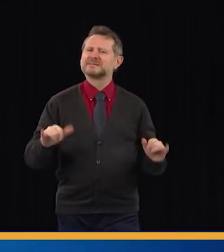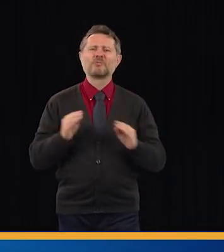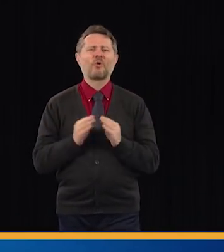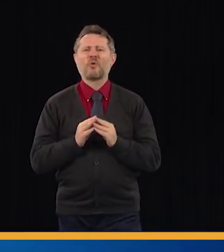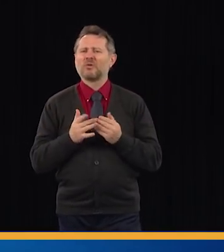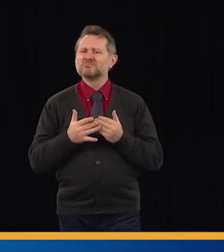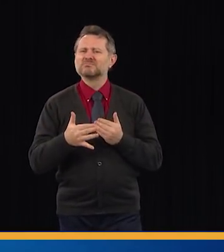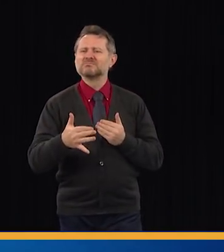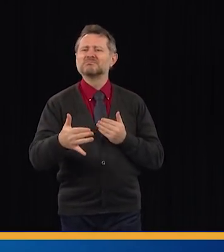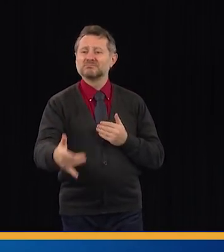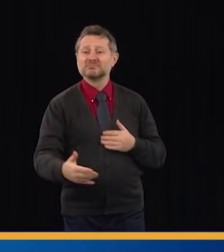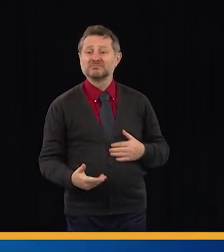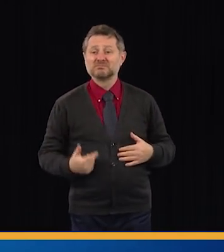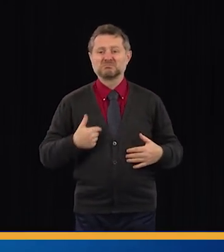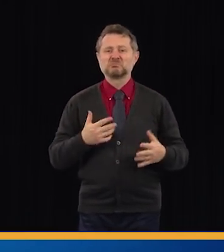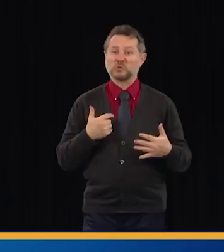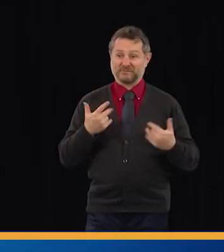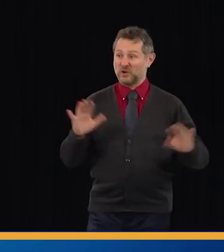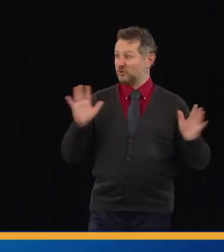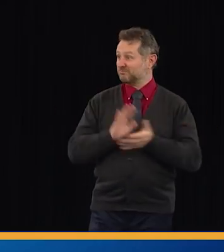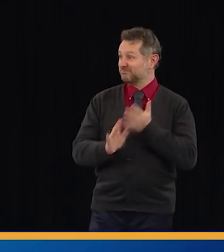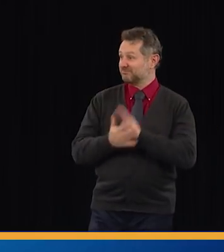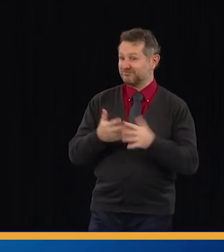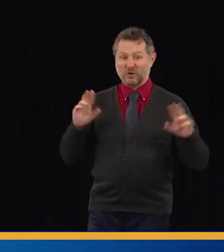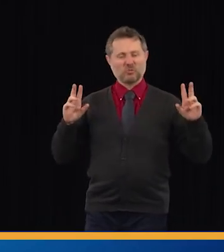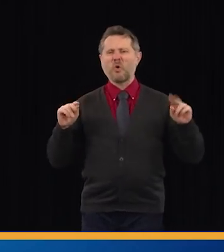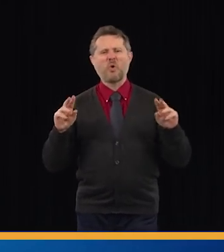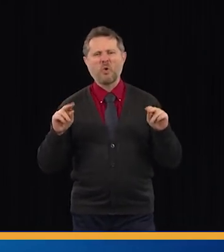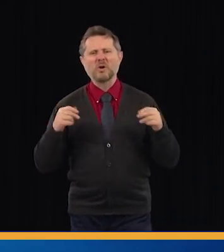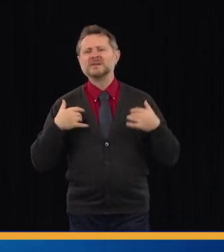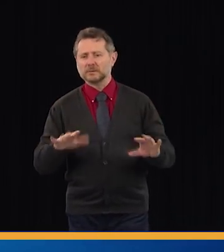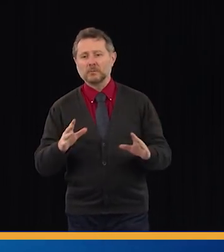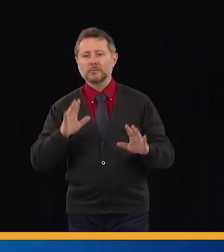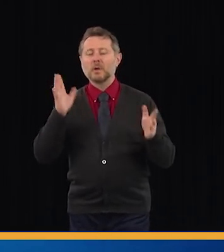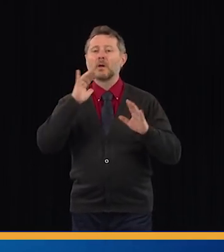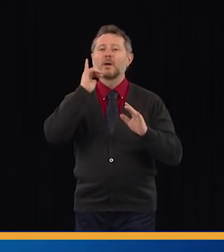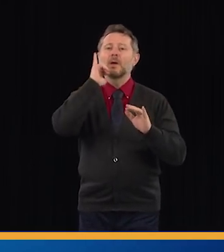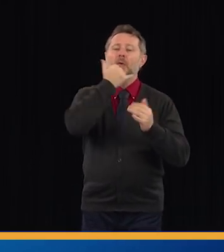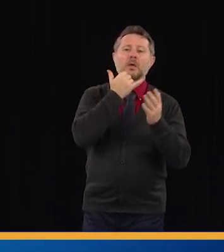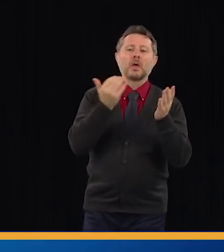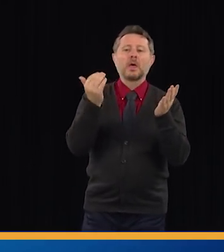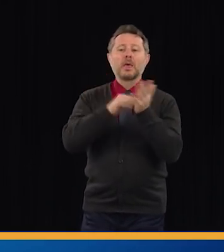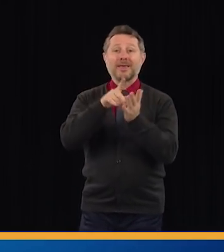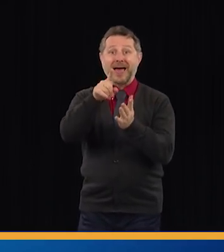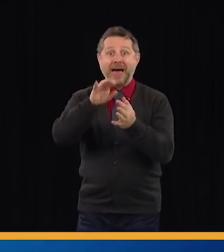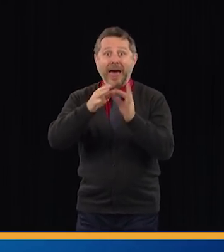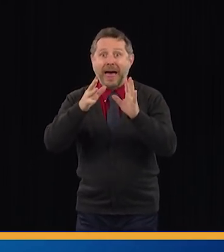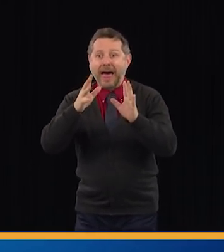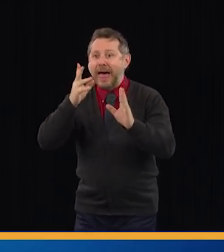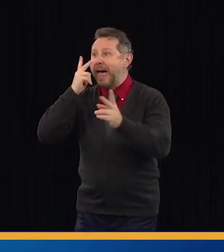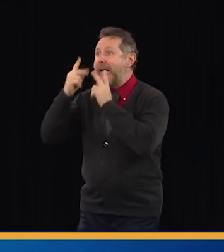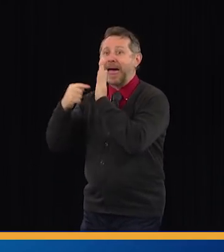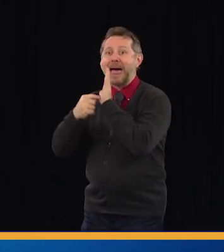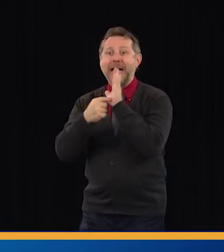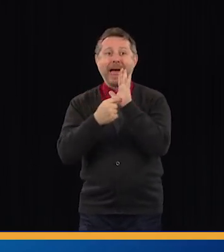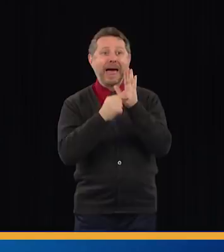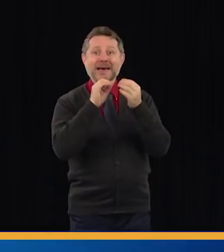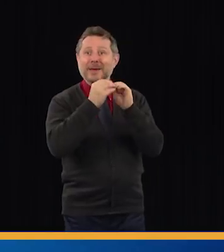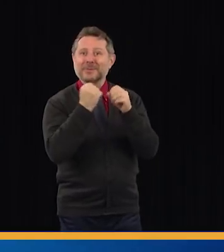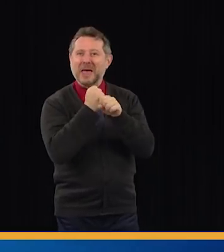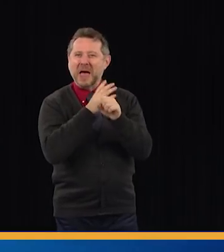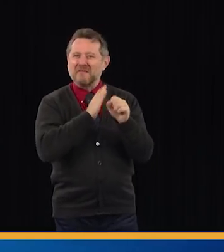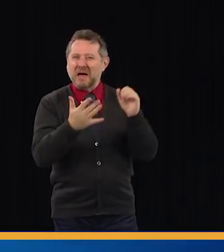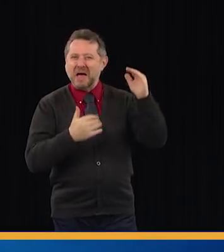of the woods. And do not misread what you're seeing in that data and on those